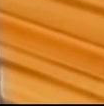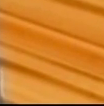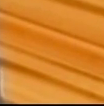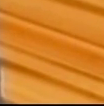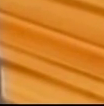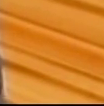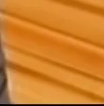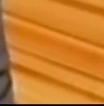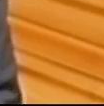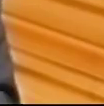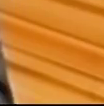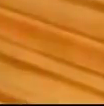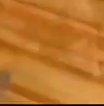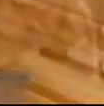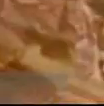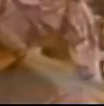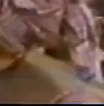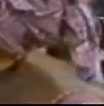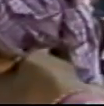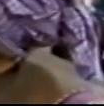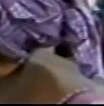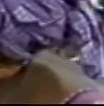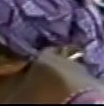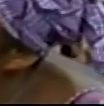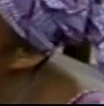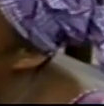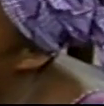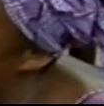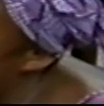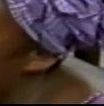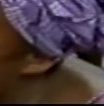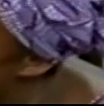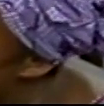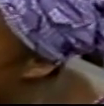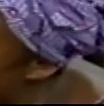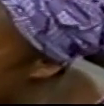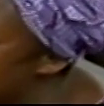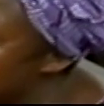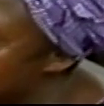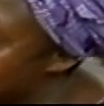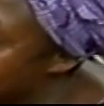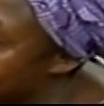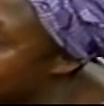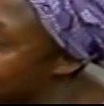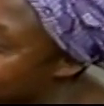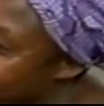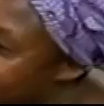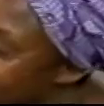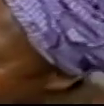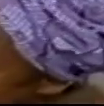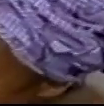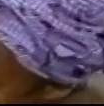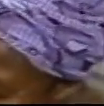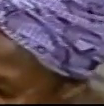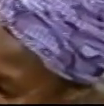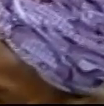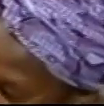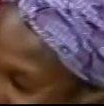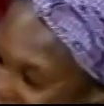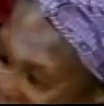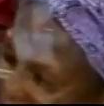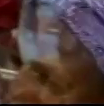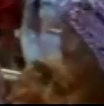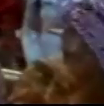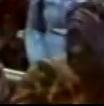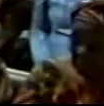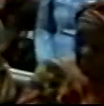bring joy. Answered prayer brings joy. Testimony brings joy. You are taking one home tonight in Jesus' name. as